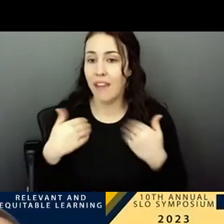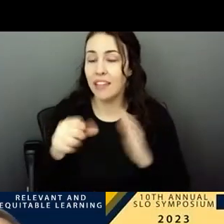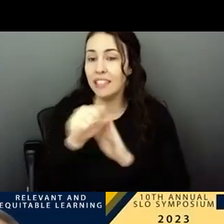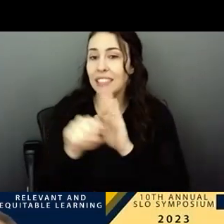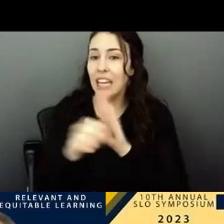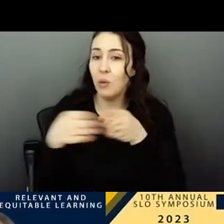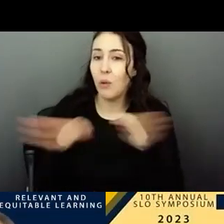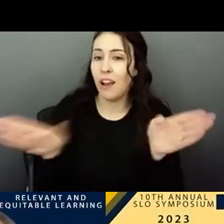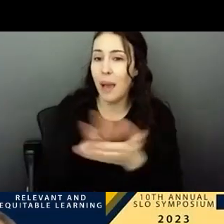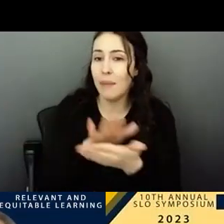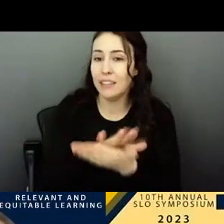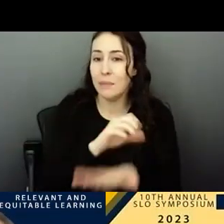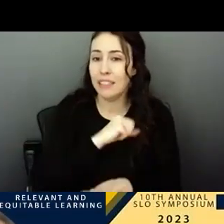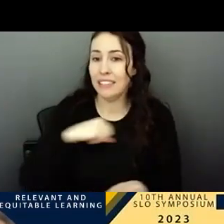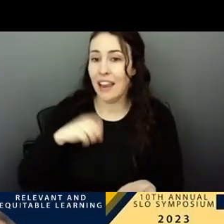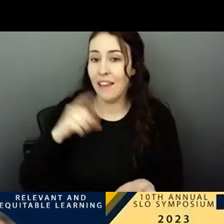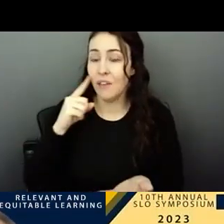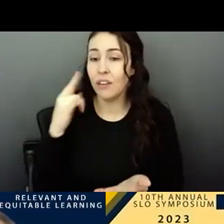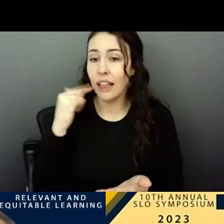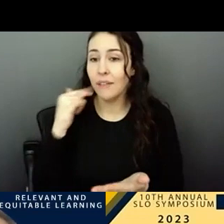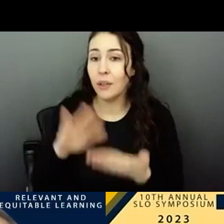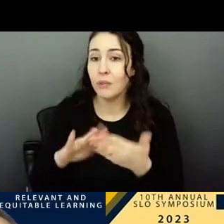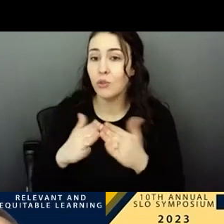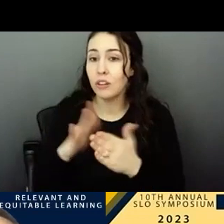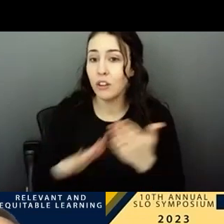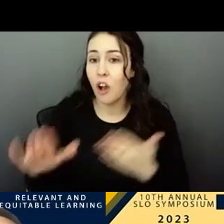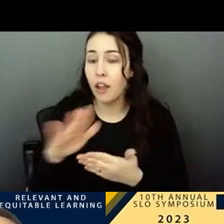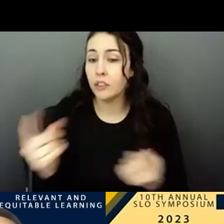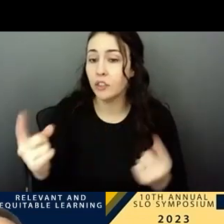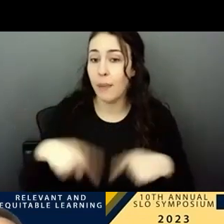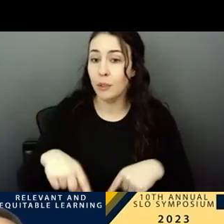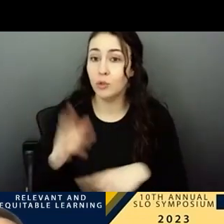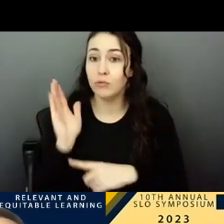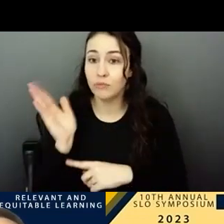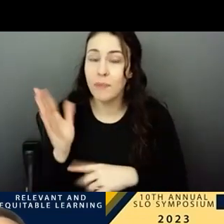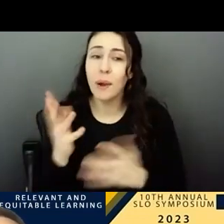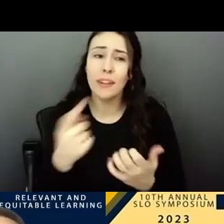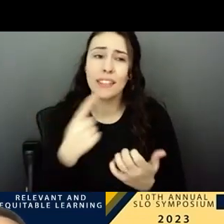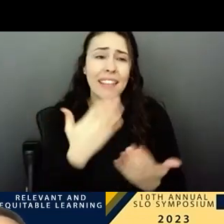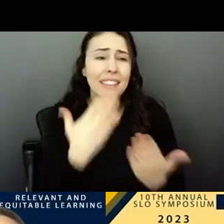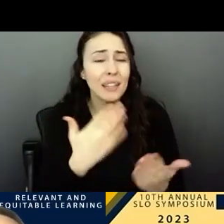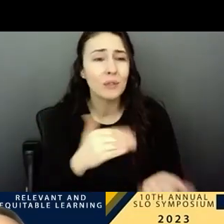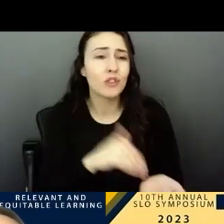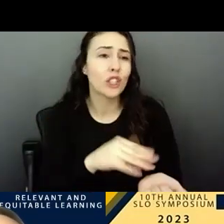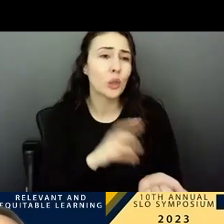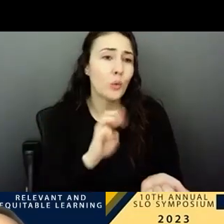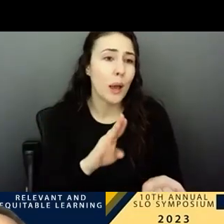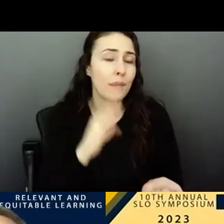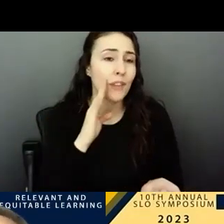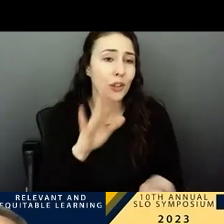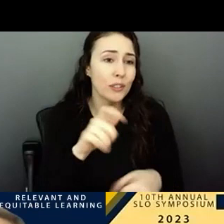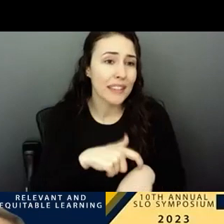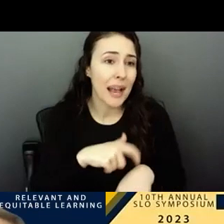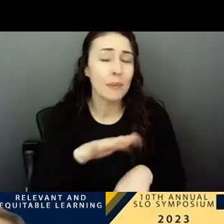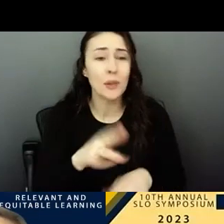academic senate for California Community Colleges coming to talk to us. But I just want to say thank you so much, Dr. Webb. Thank you for your time, your